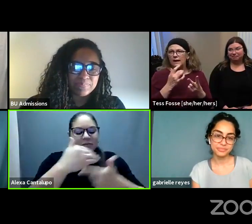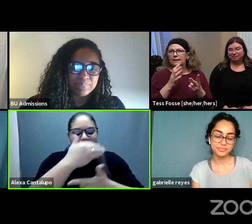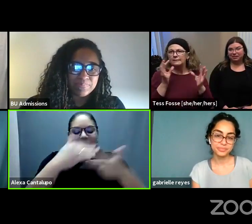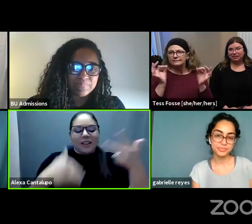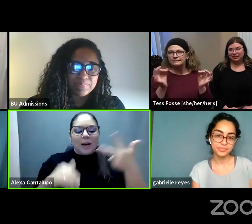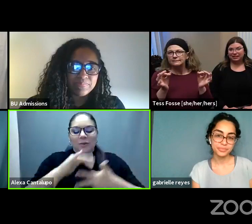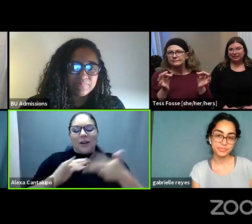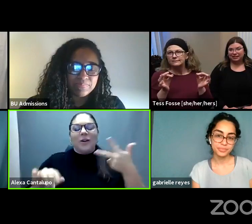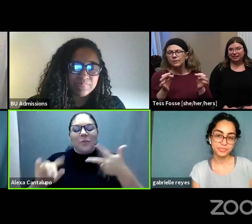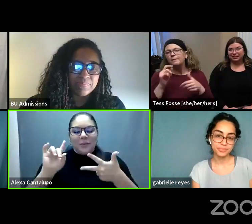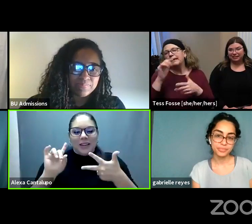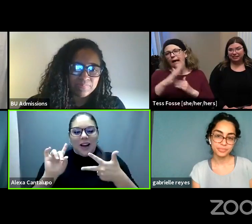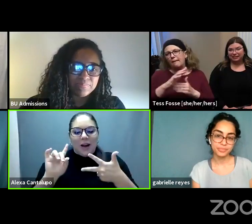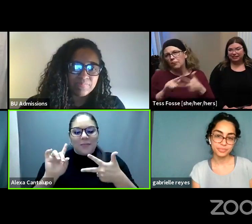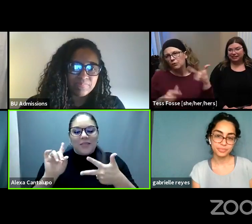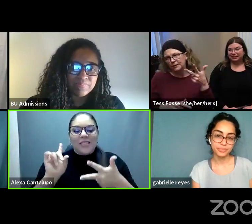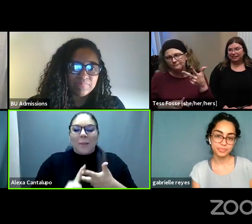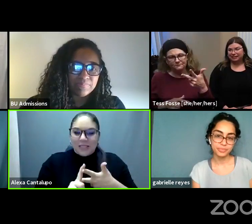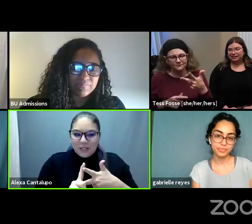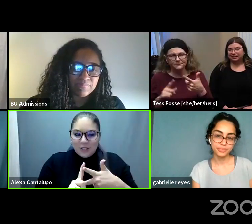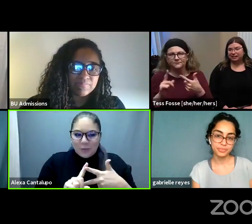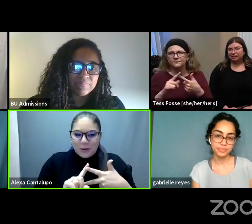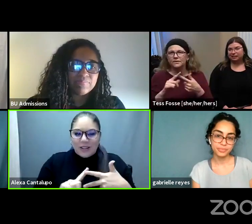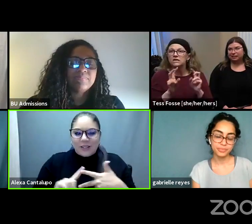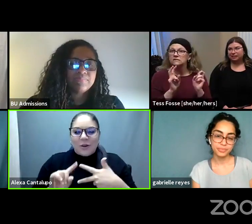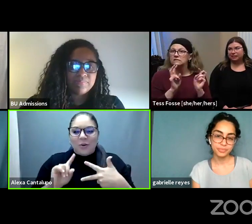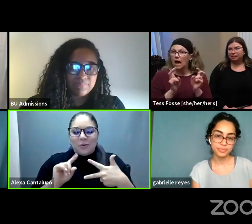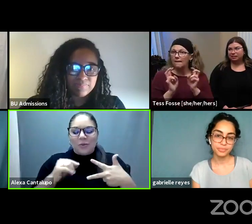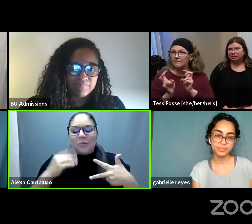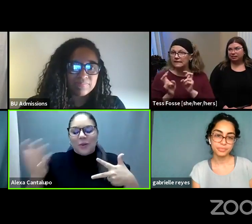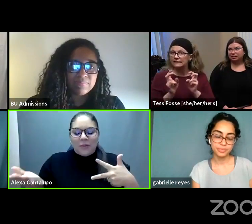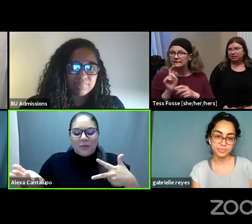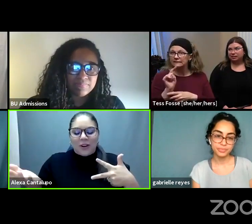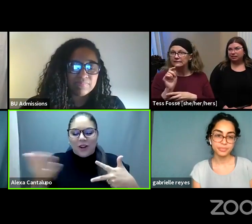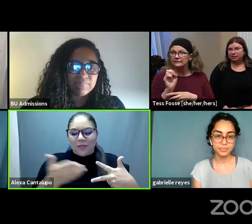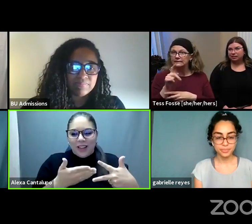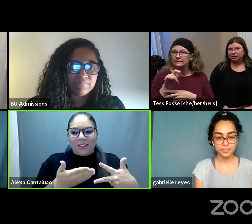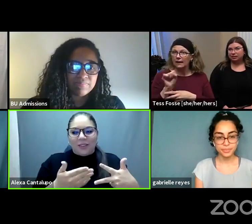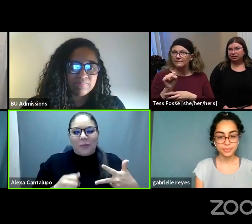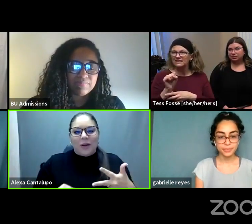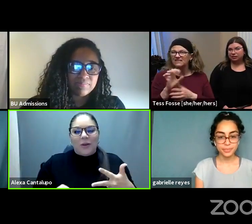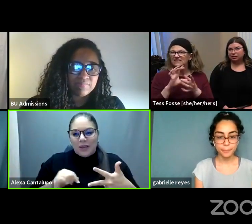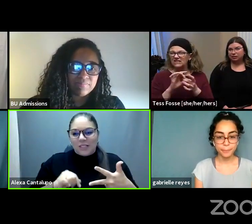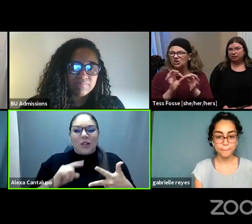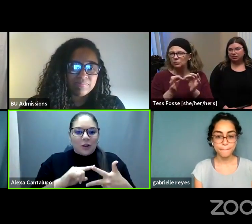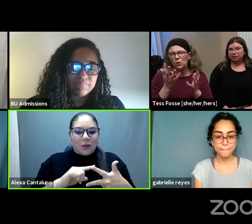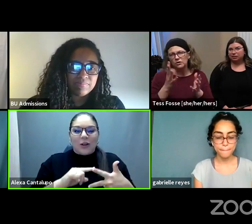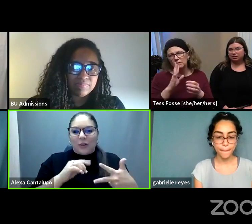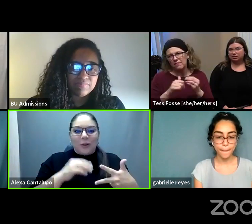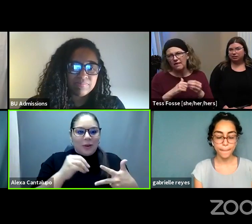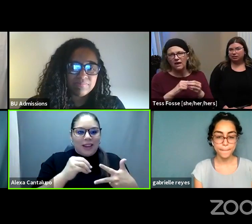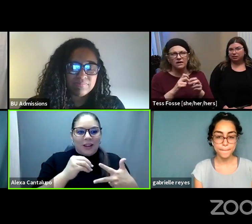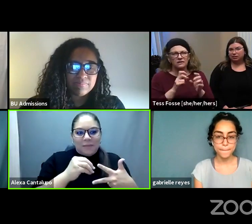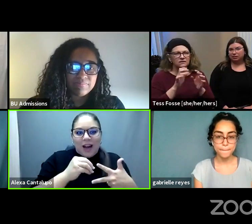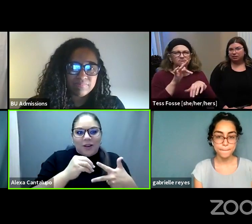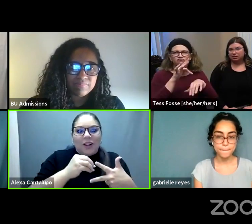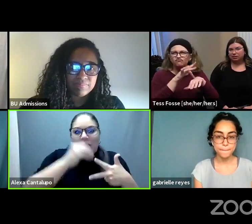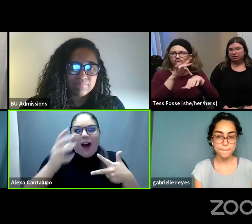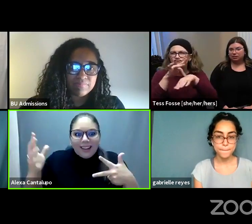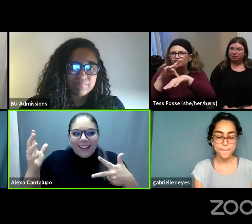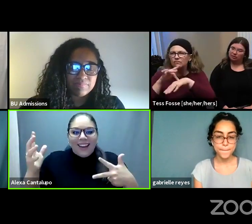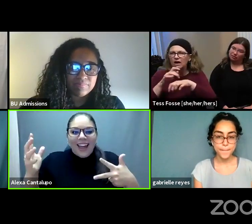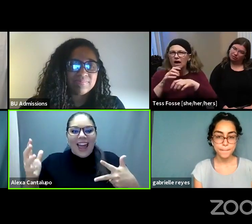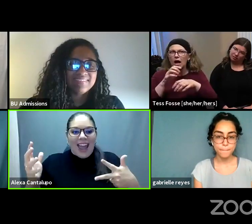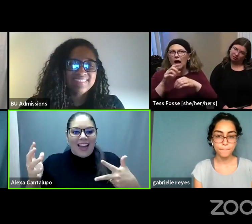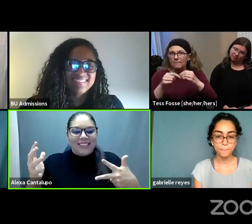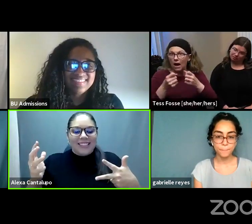well, my top 3 would be topics in interpreting. So we already covered that a little bit. We basically learn a little bit about a